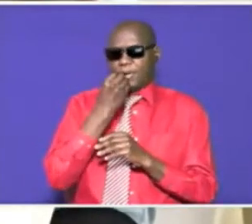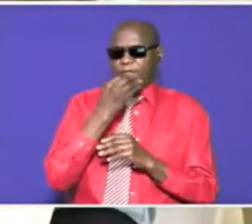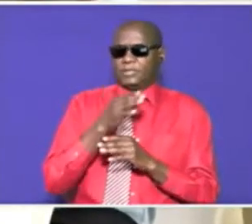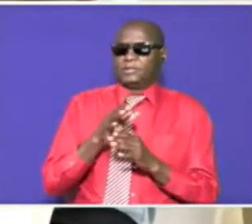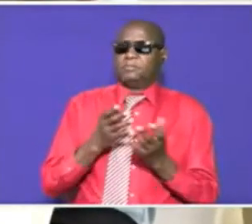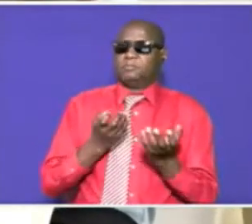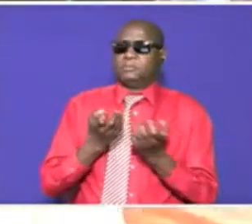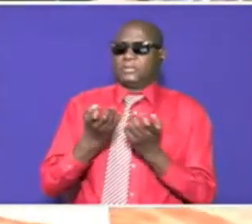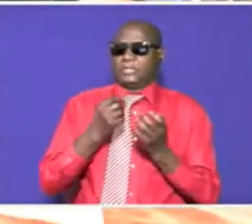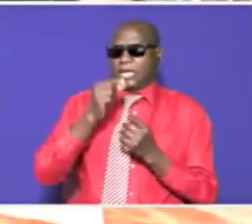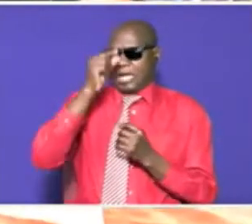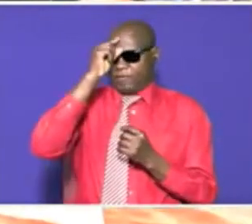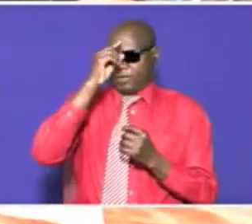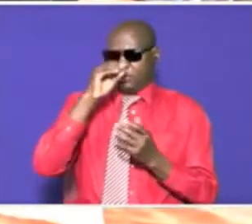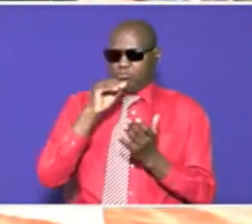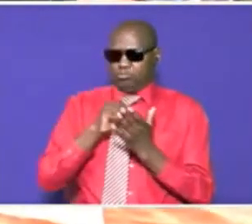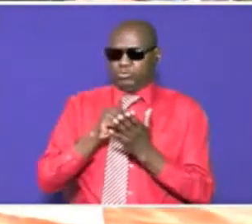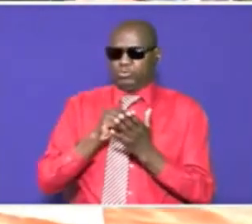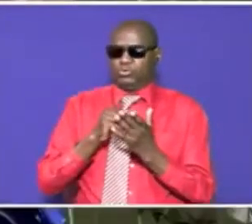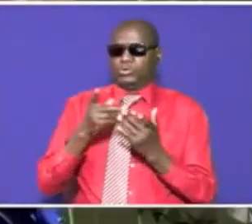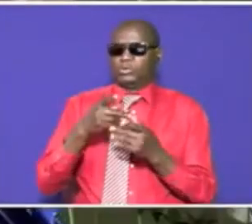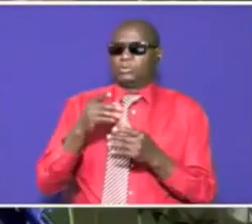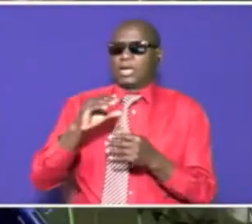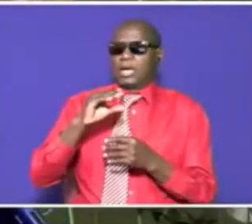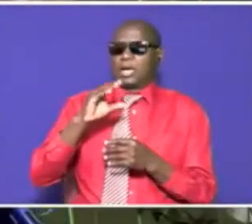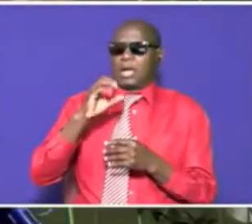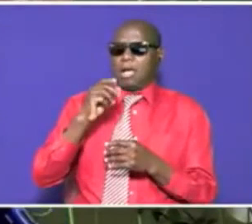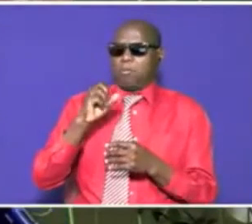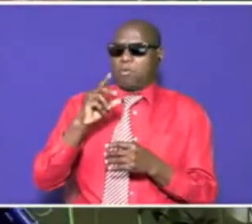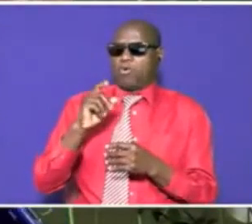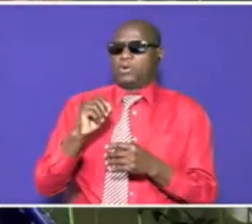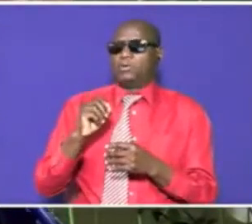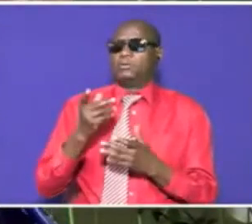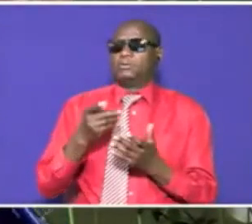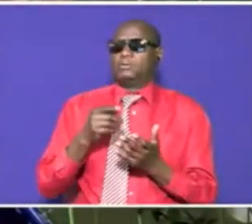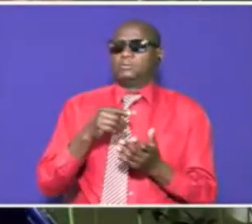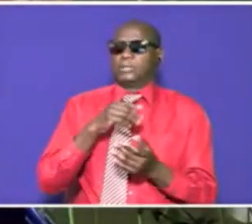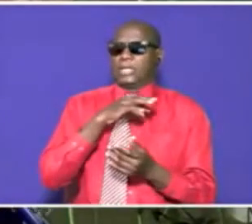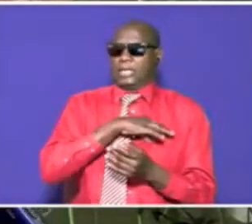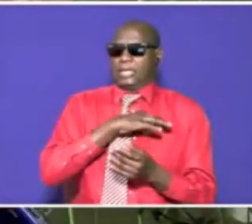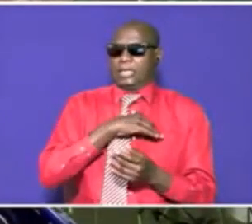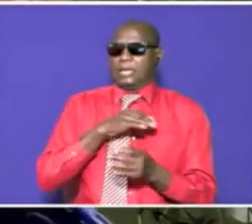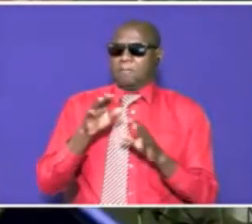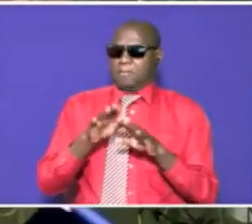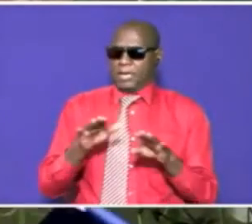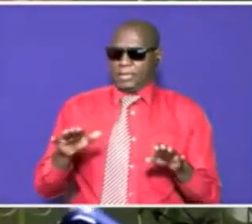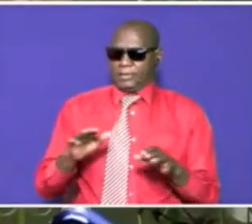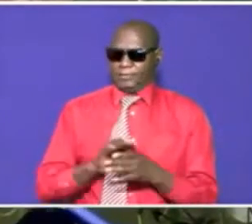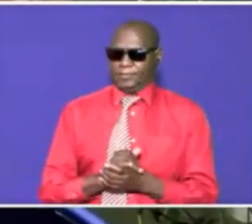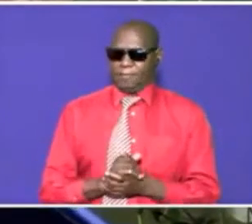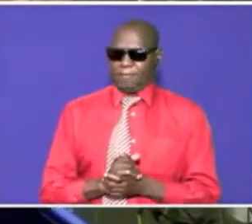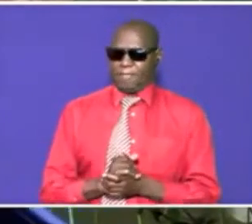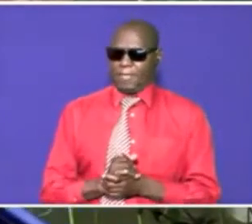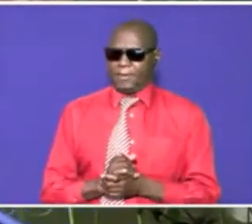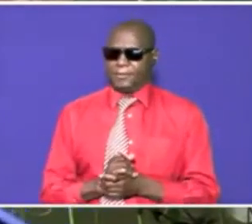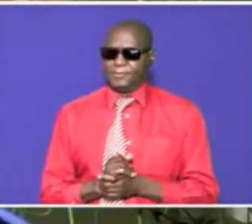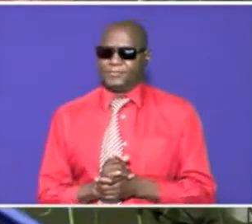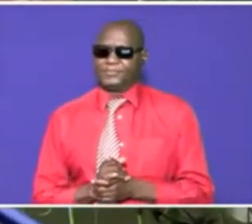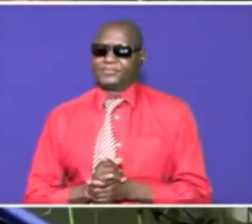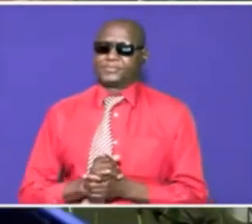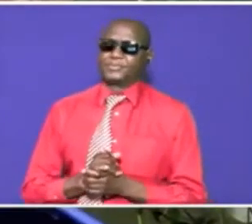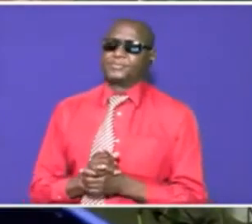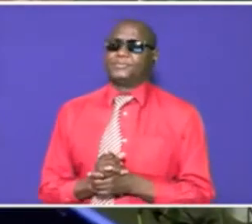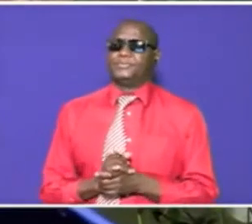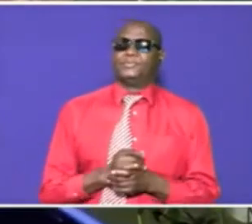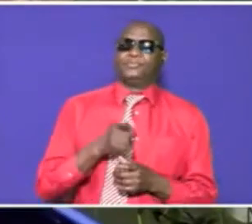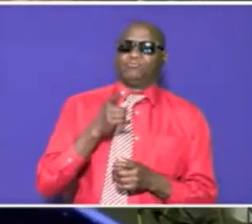starts putting in place modalities on the carbon credit market. And the climate change conference, the African Climate Summit, was a